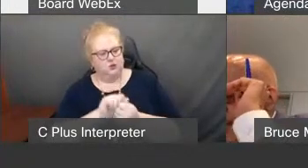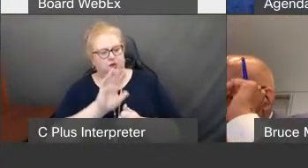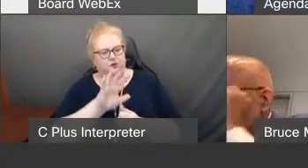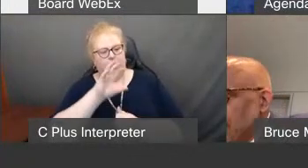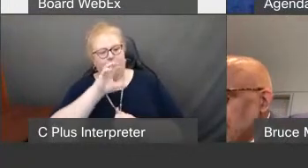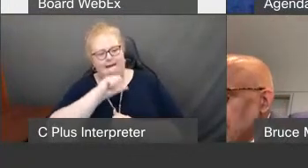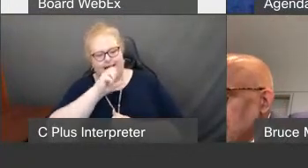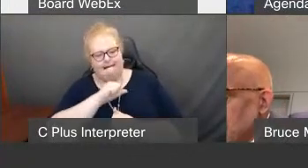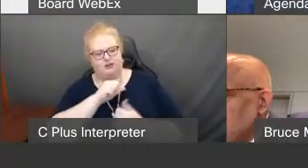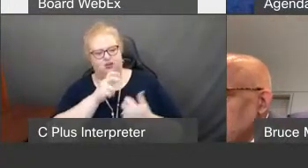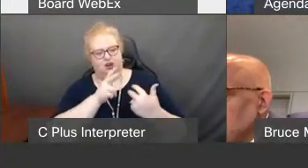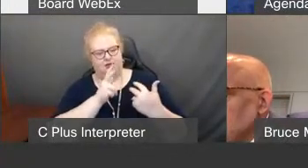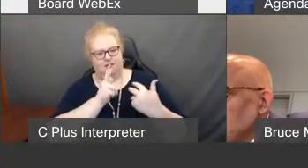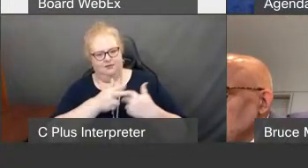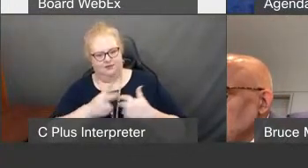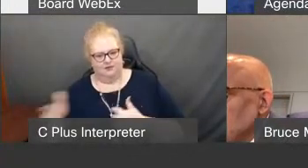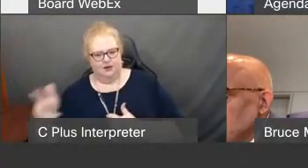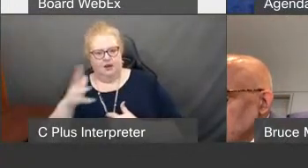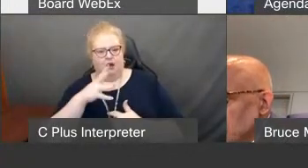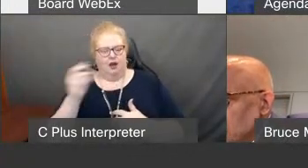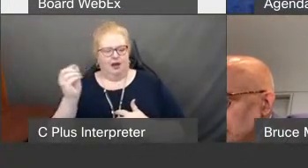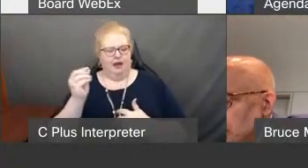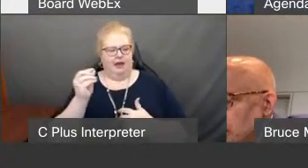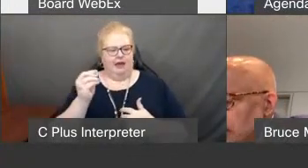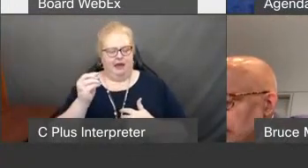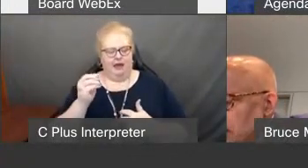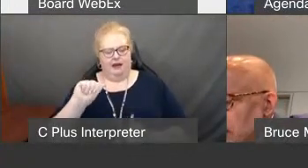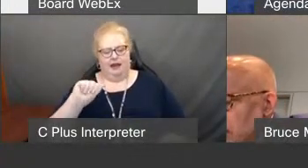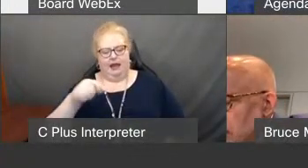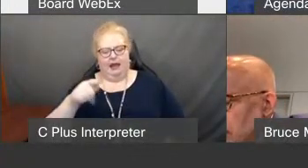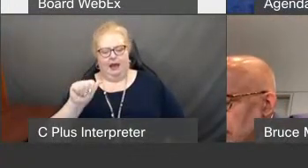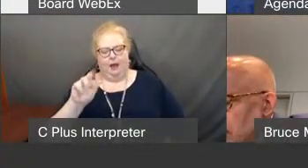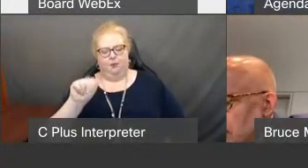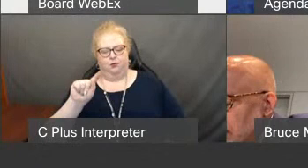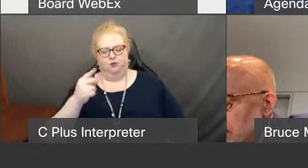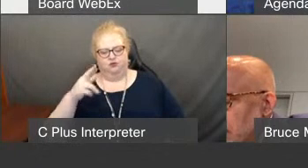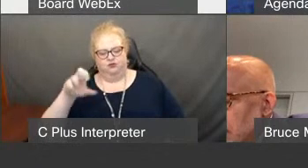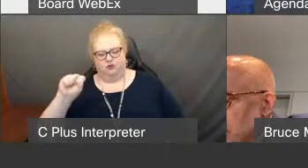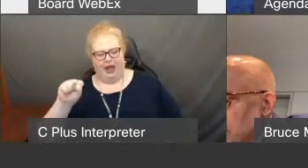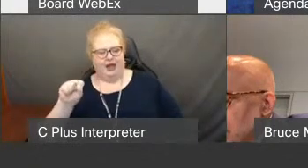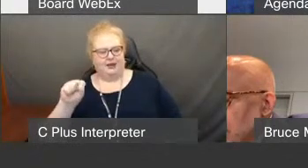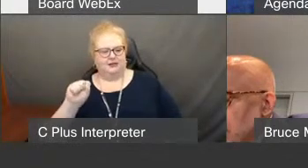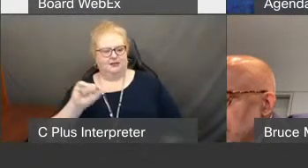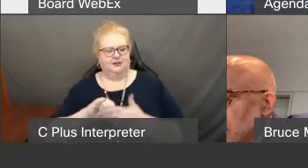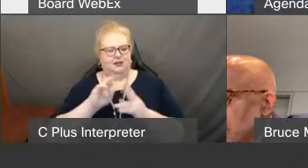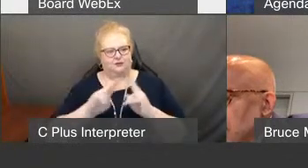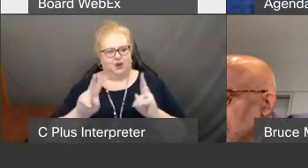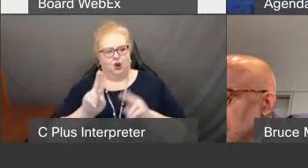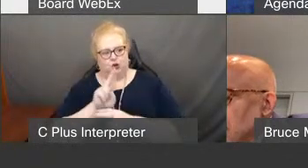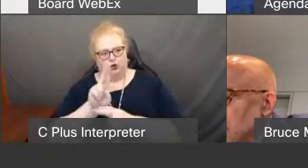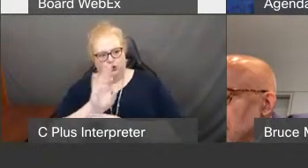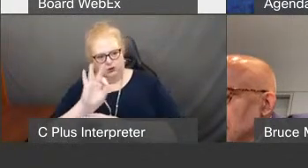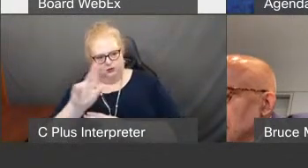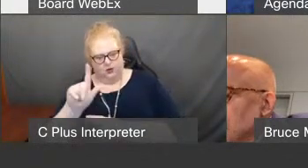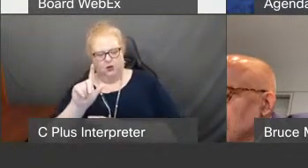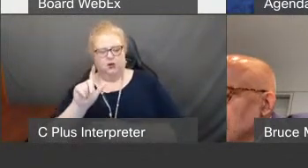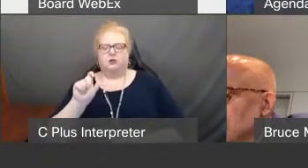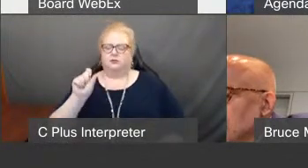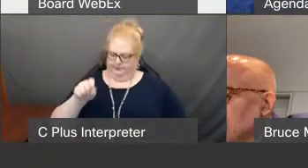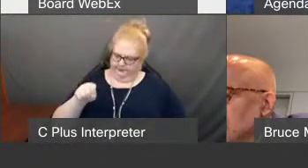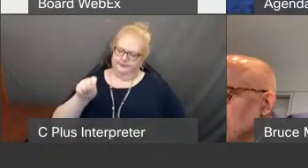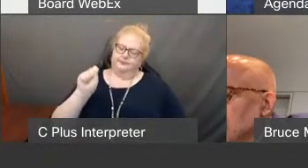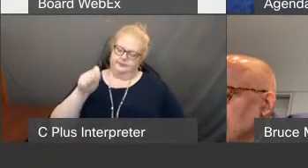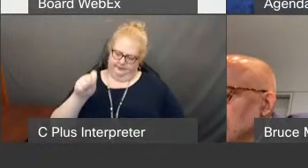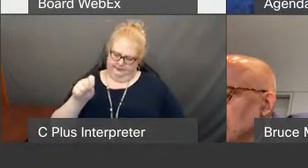that's beyond its theoretically its very useful life. Yes, ma'am. Okay. Yes, it does.